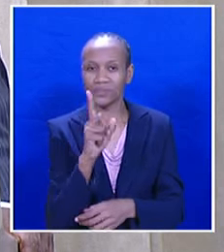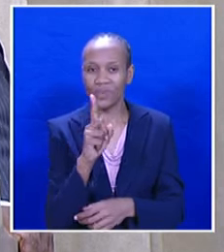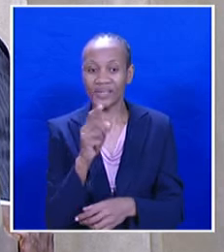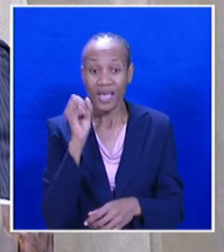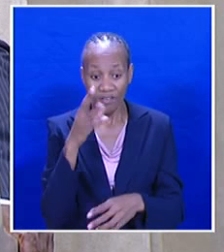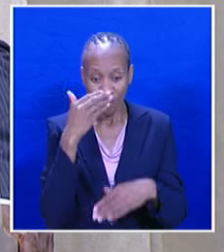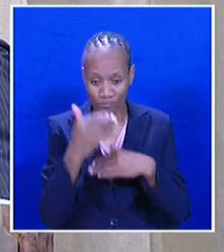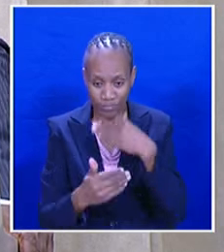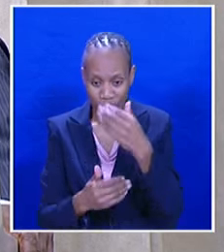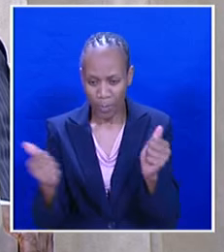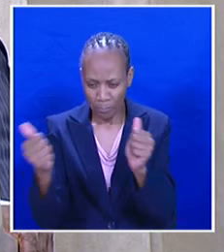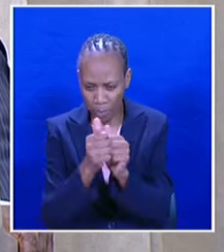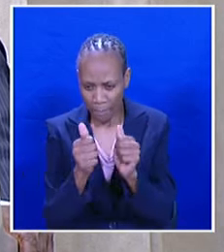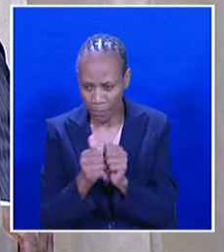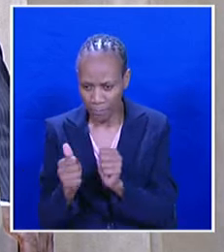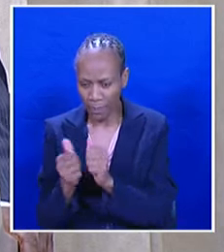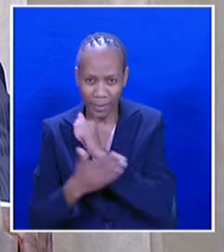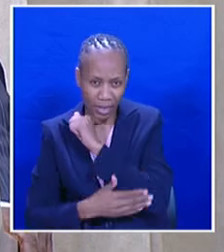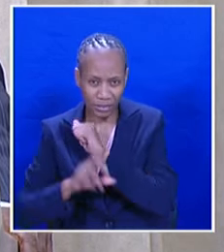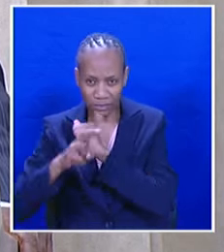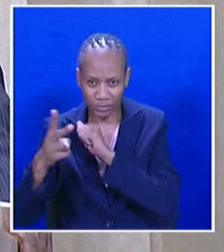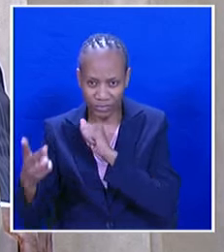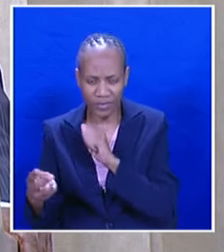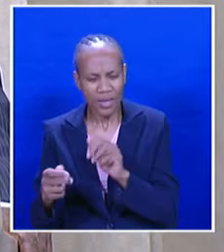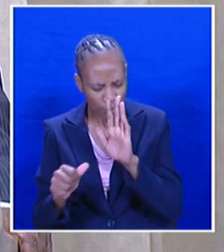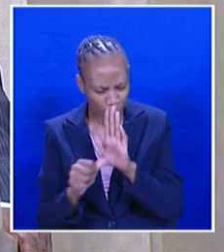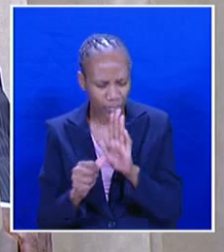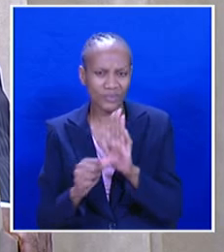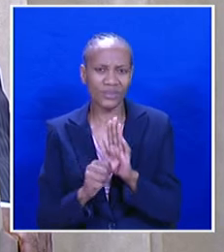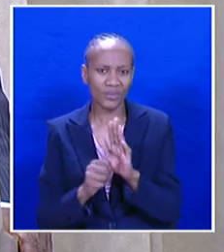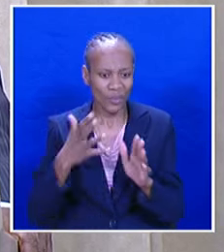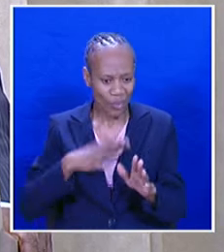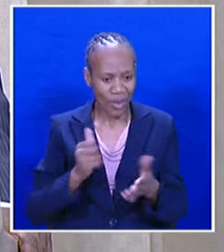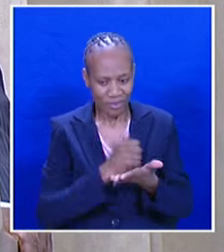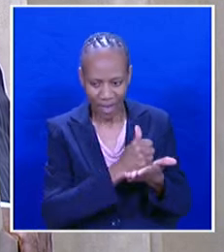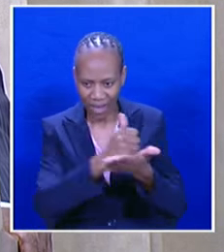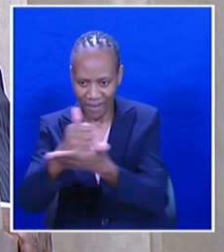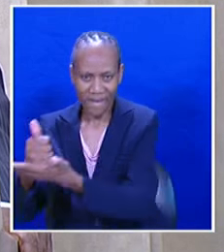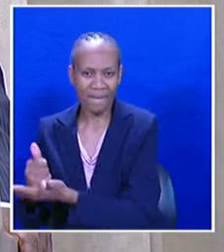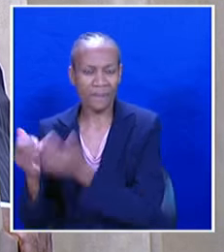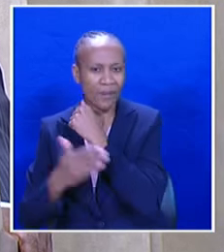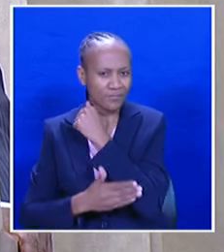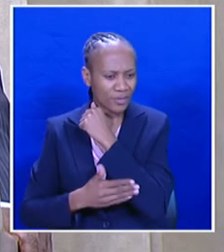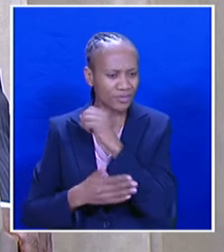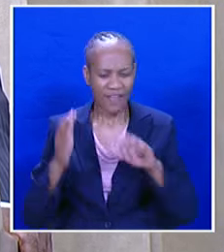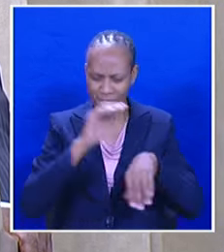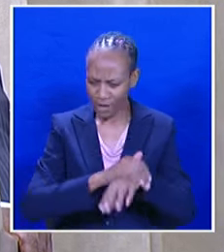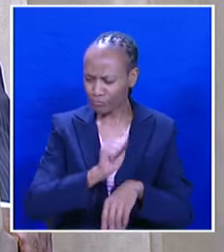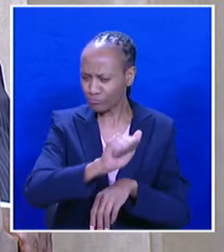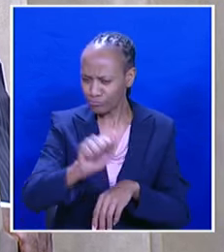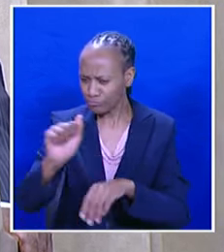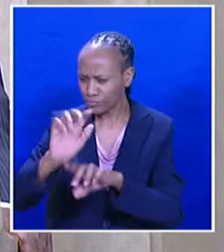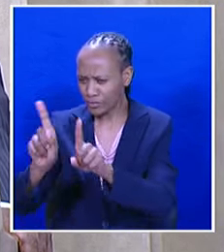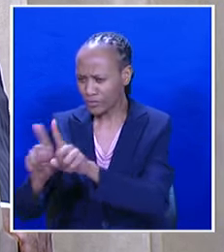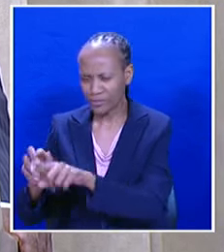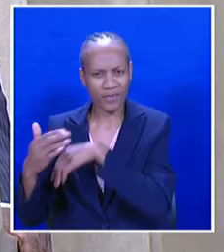important tasks as we extend our cooperation, as we extend our friendship, with a view of